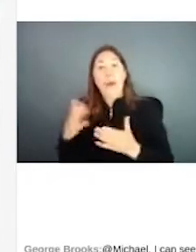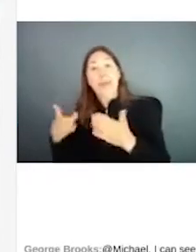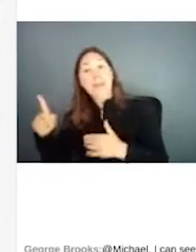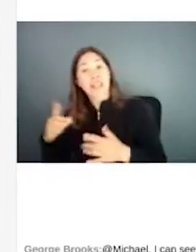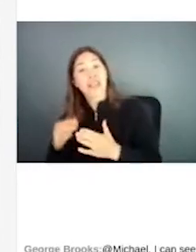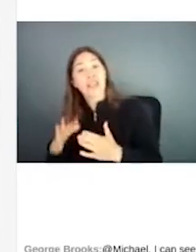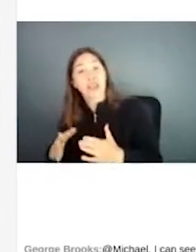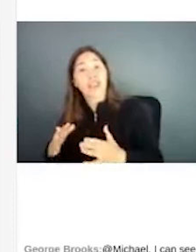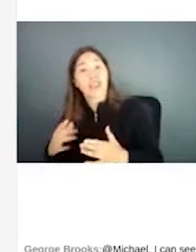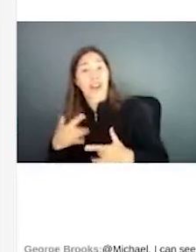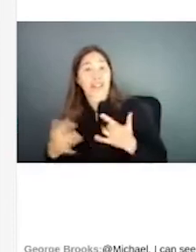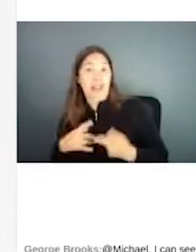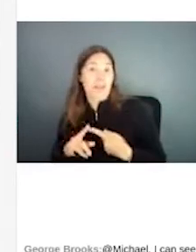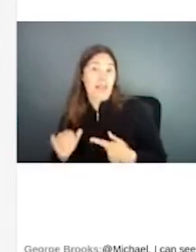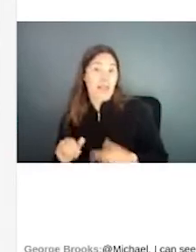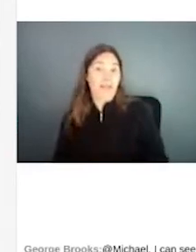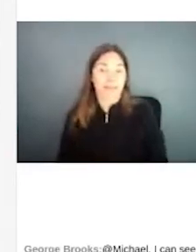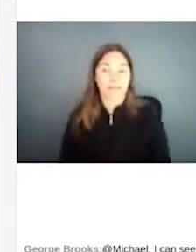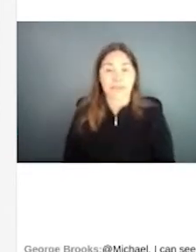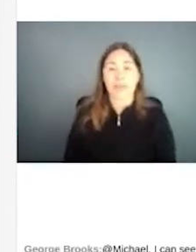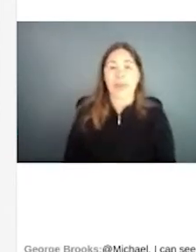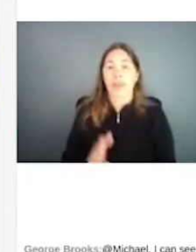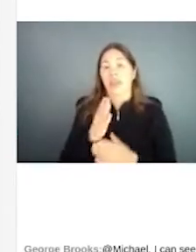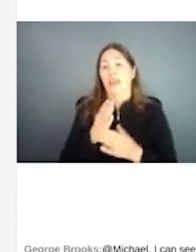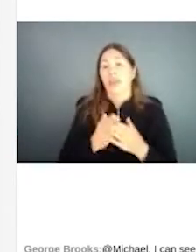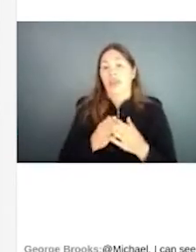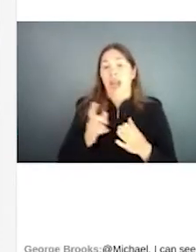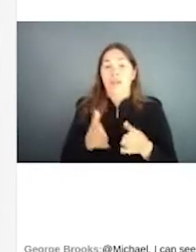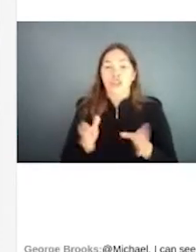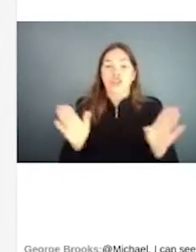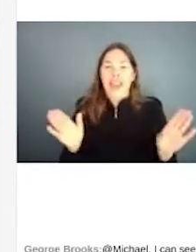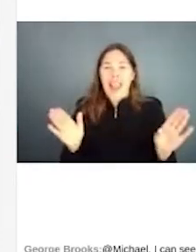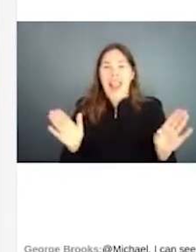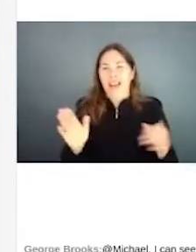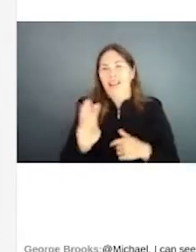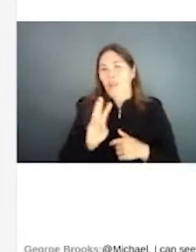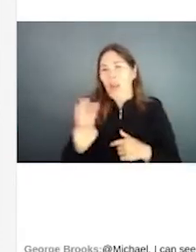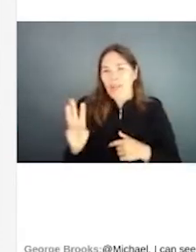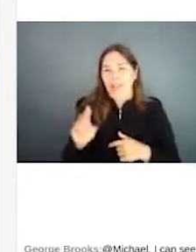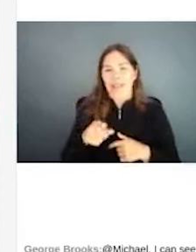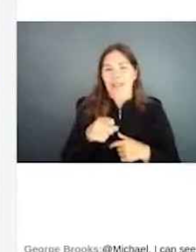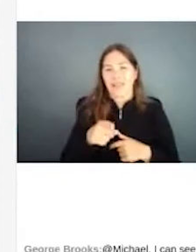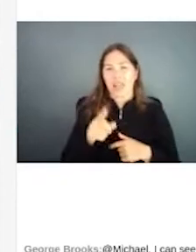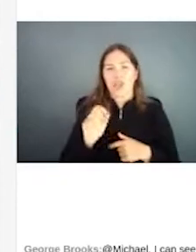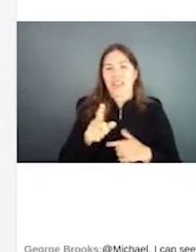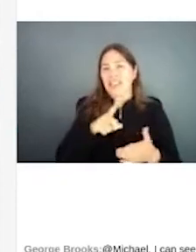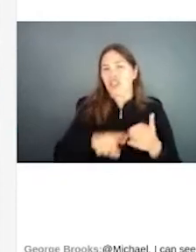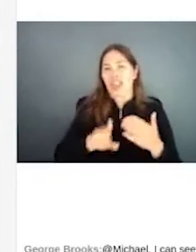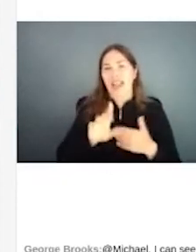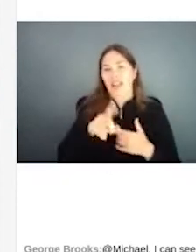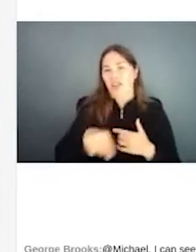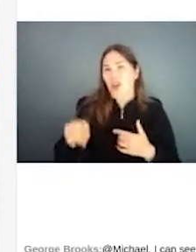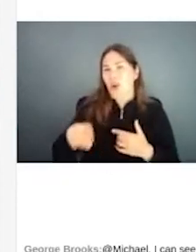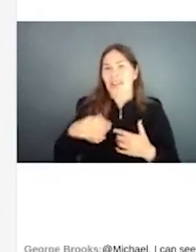relate very well. Here's some generic sites that I found that you can go out and check out that have a